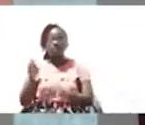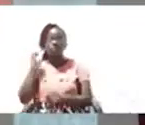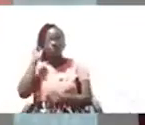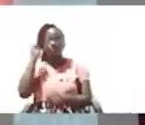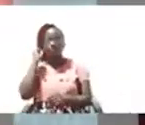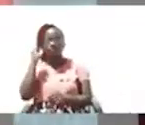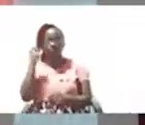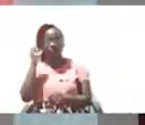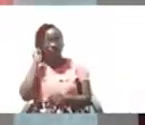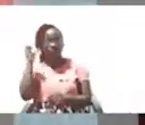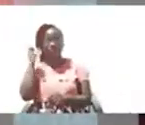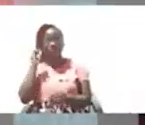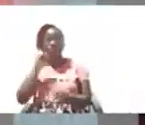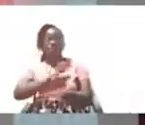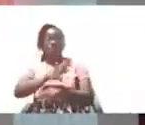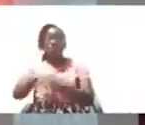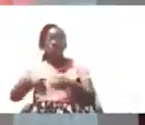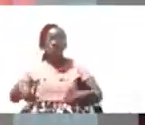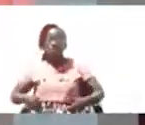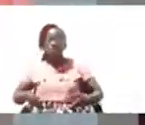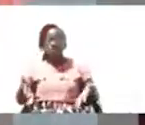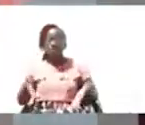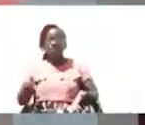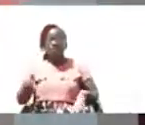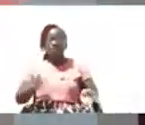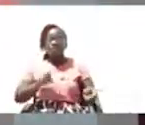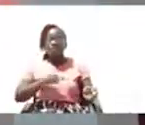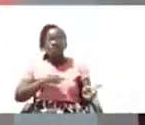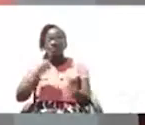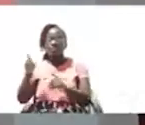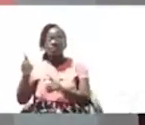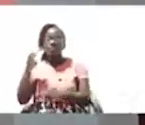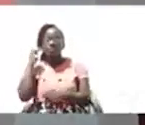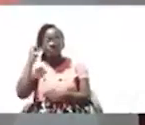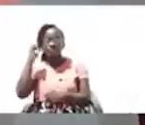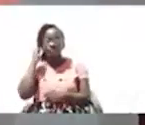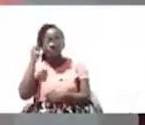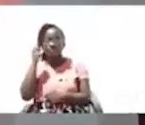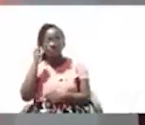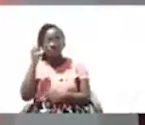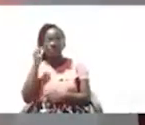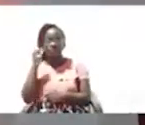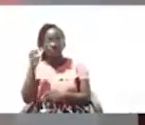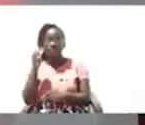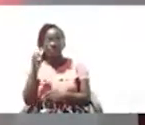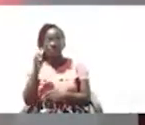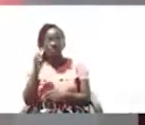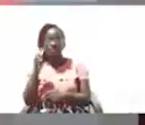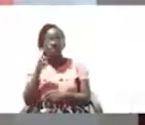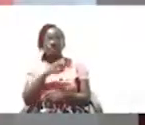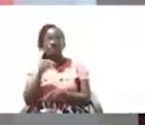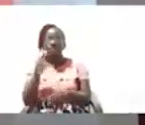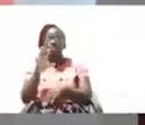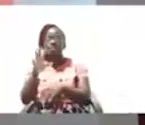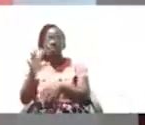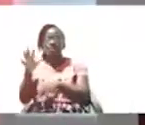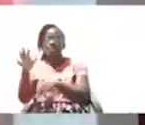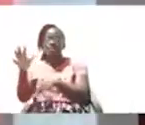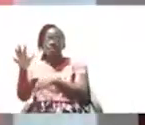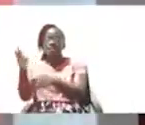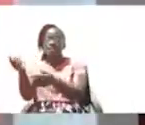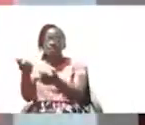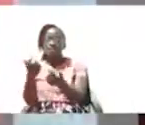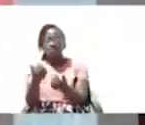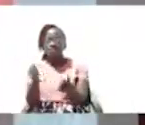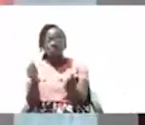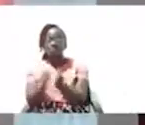You tiring in our MPA. You tiring in our MPA my aim. All the youth, we want you to go out and bring us souls.